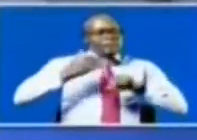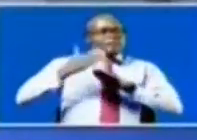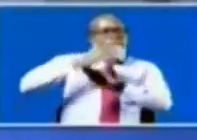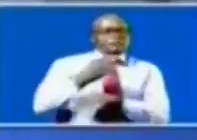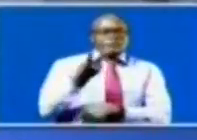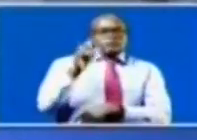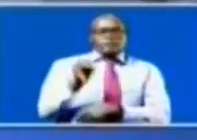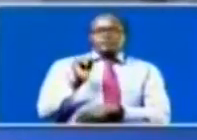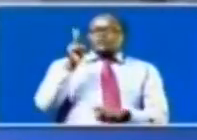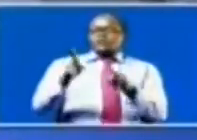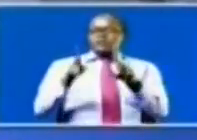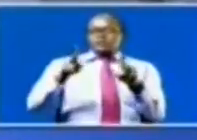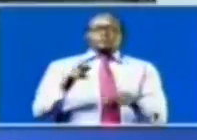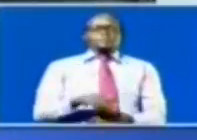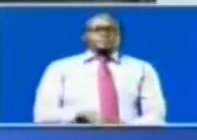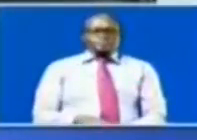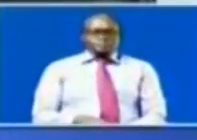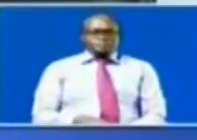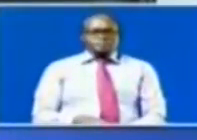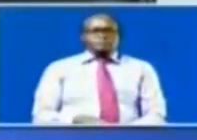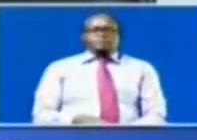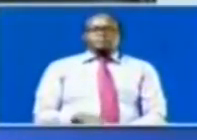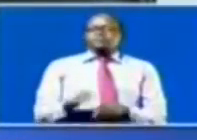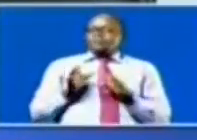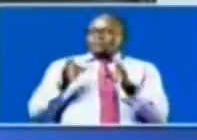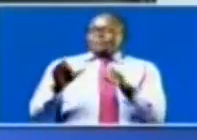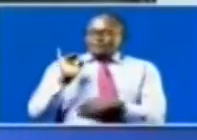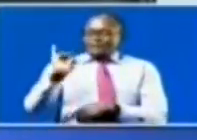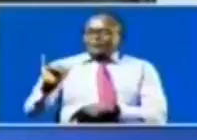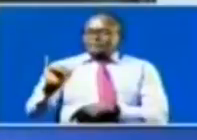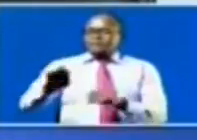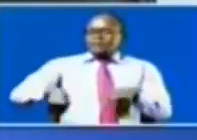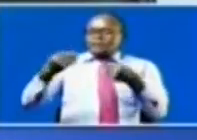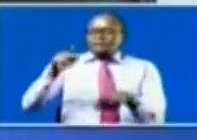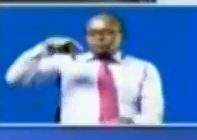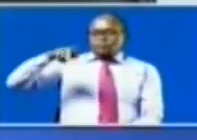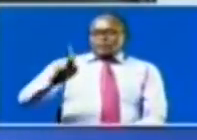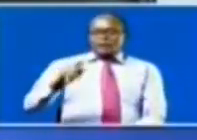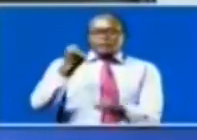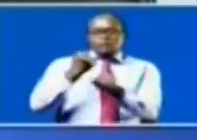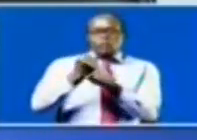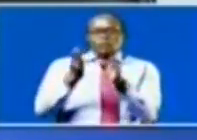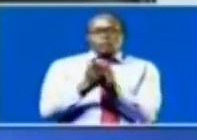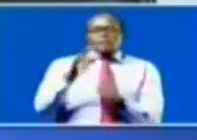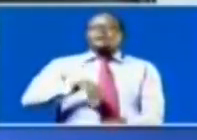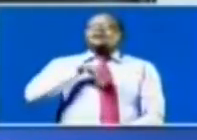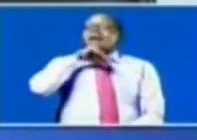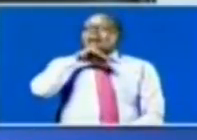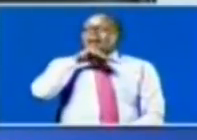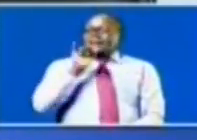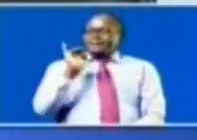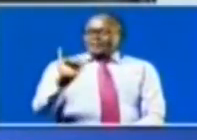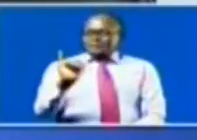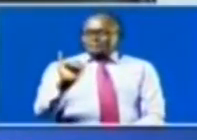ahead of the 2022 polls. The pressure that has been piled on Peter Kenneth to work with Raila Odinga, I think